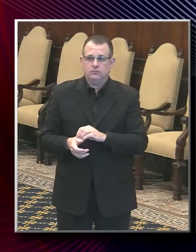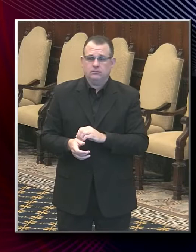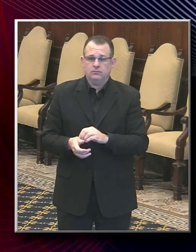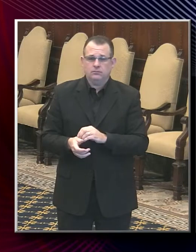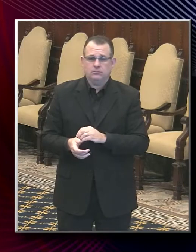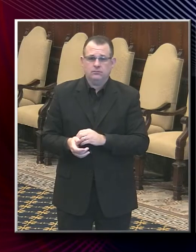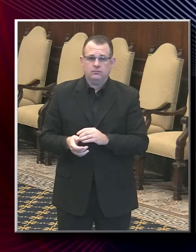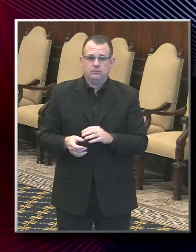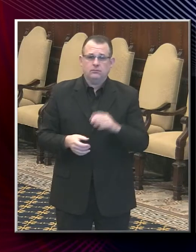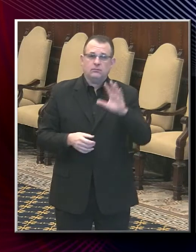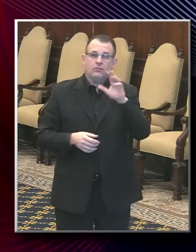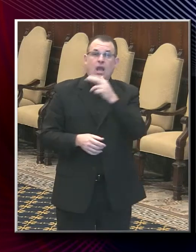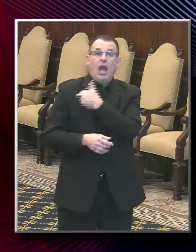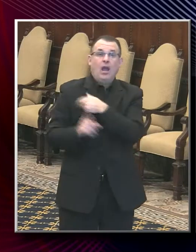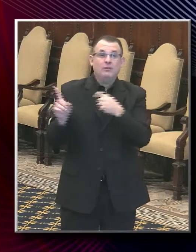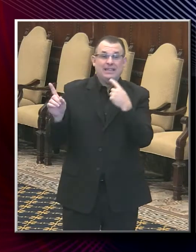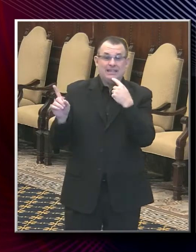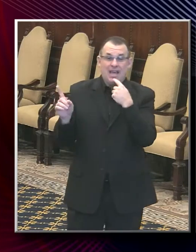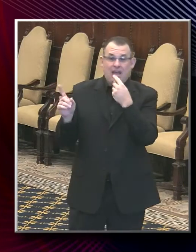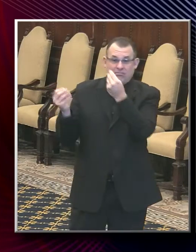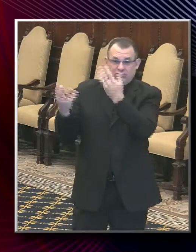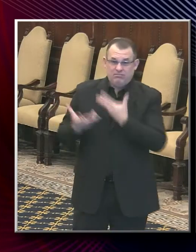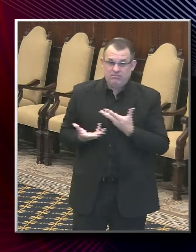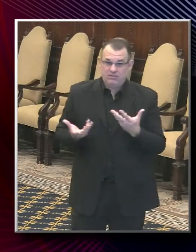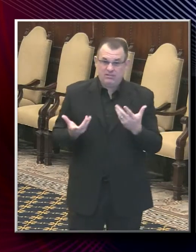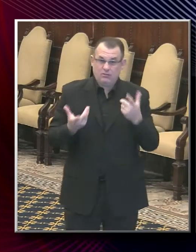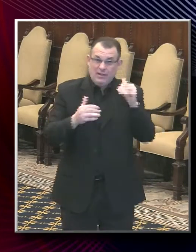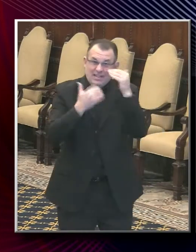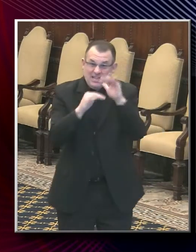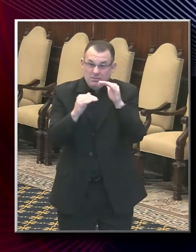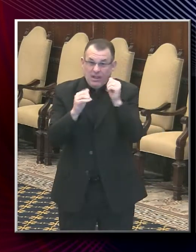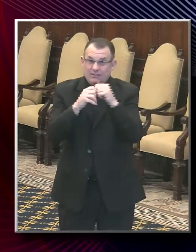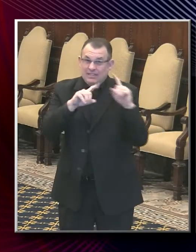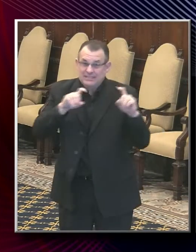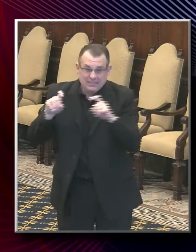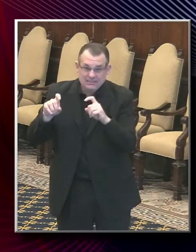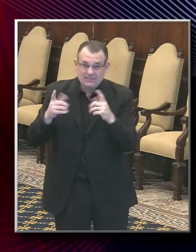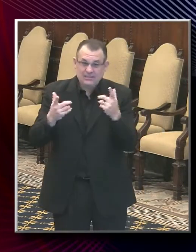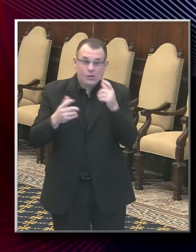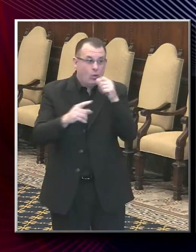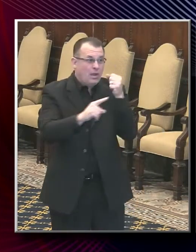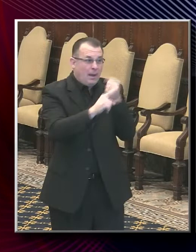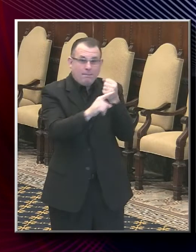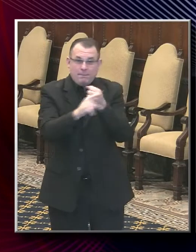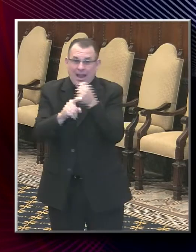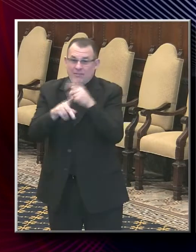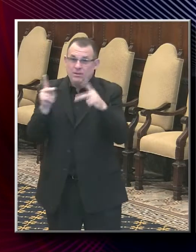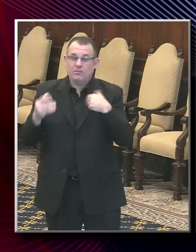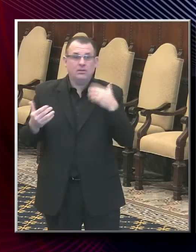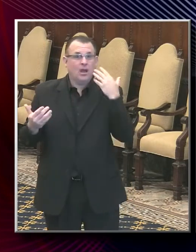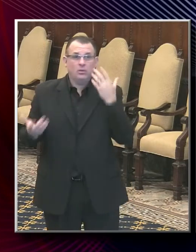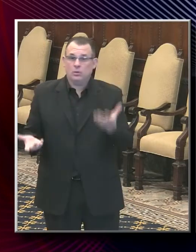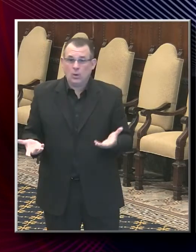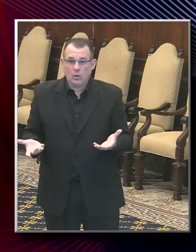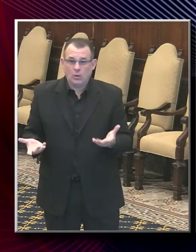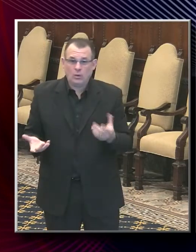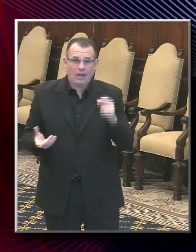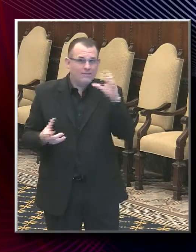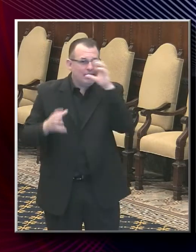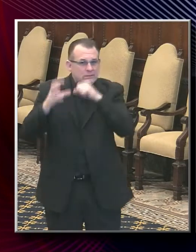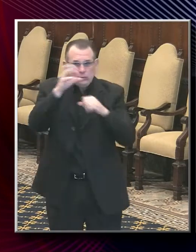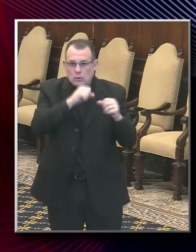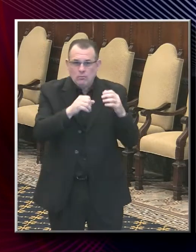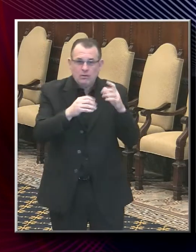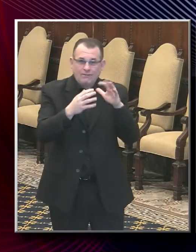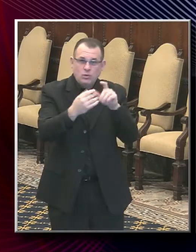this. With the limits on testing, we don't really know who's infected, which that means that you have to assume that anybody that you're seeing has the